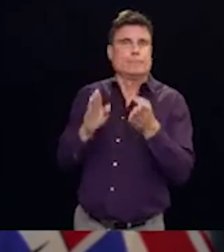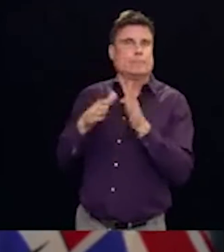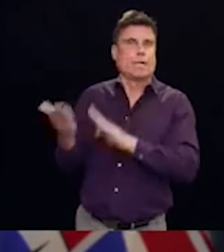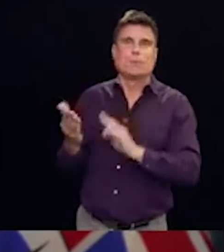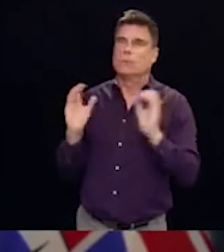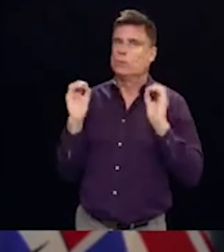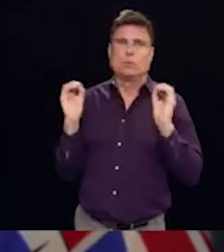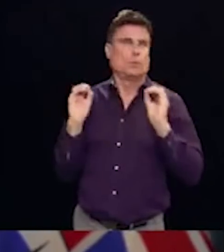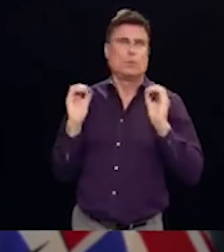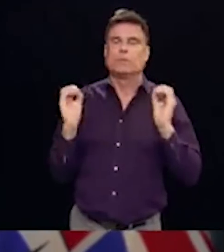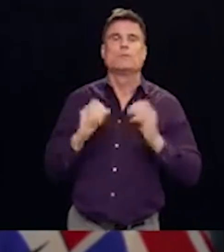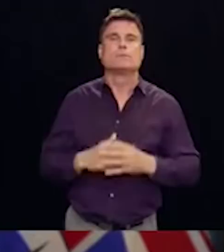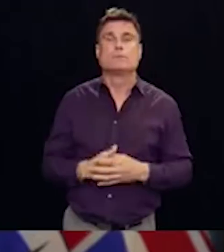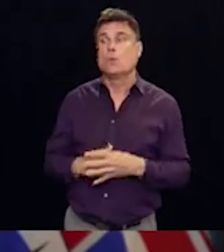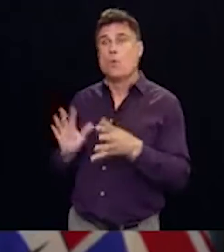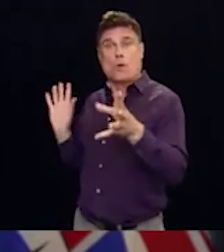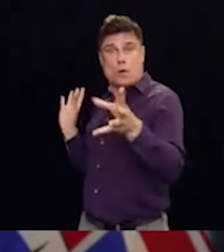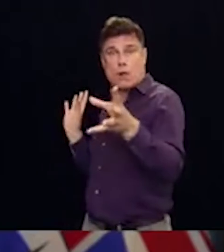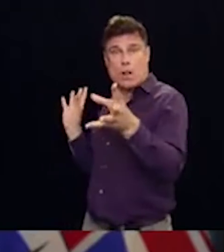2,577 people who have fully recovered.